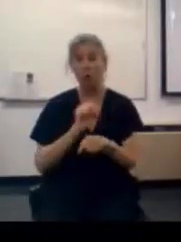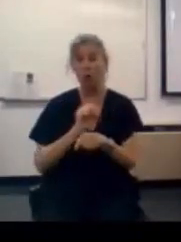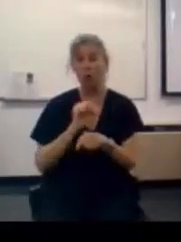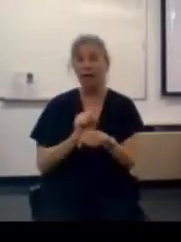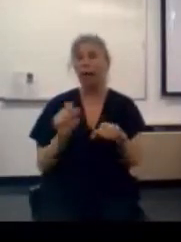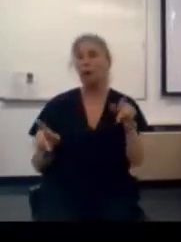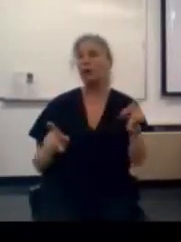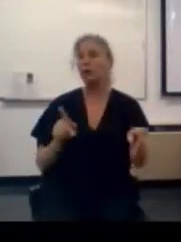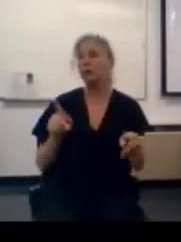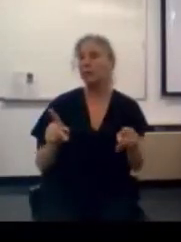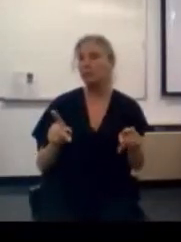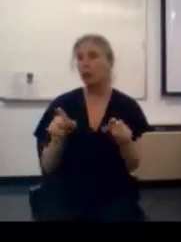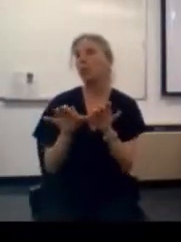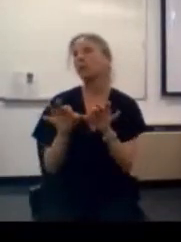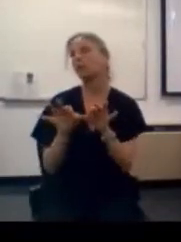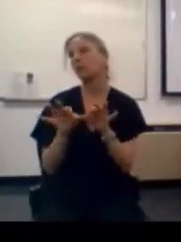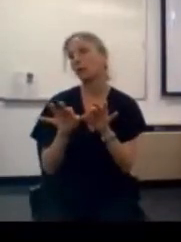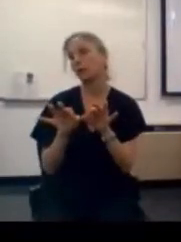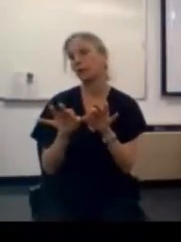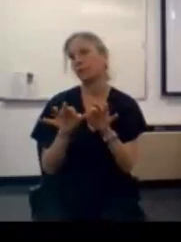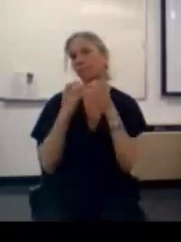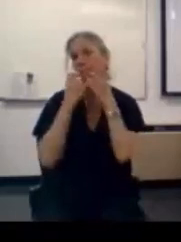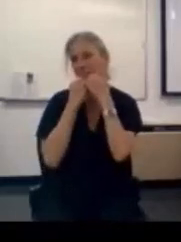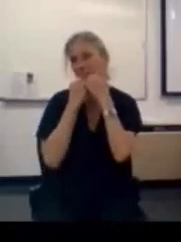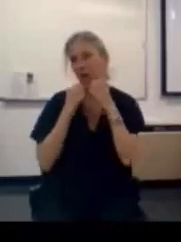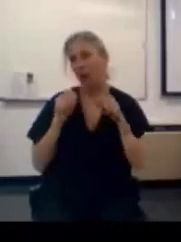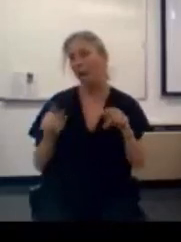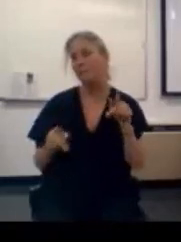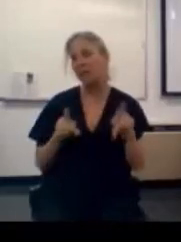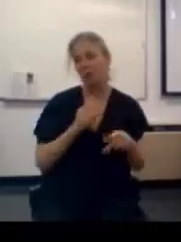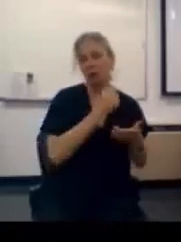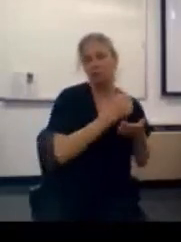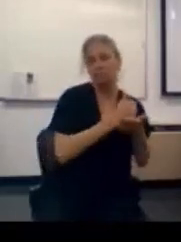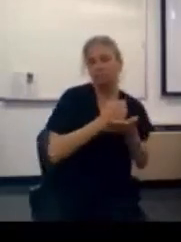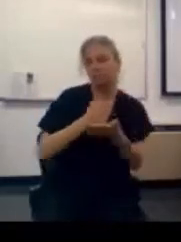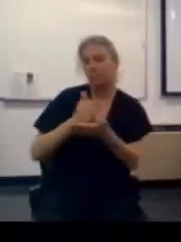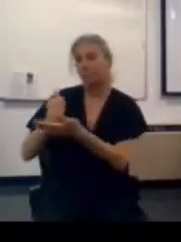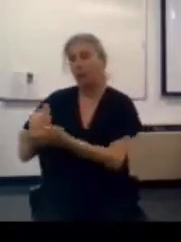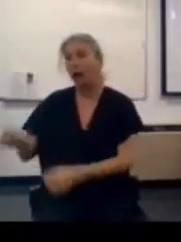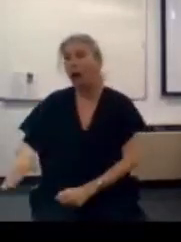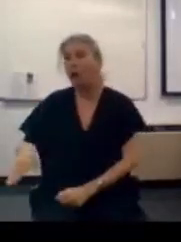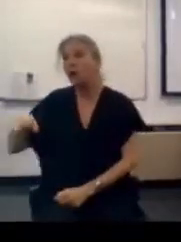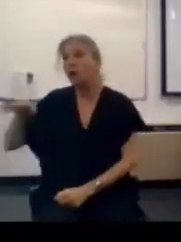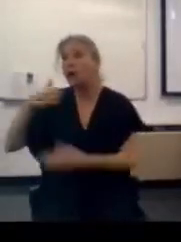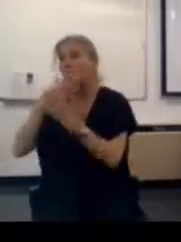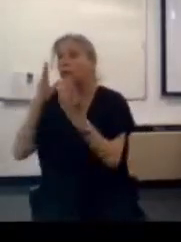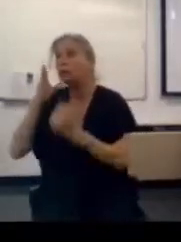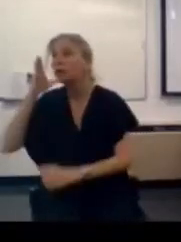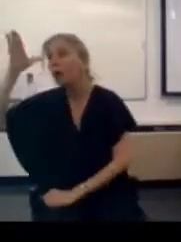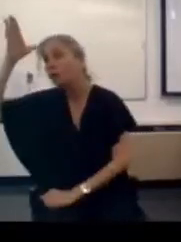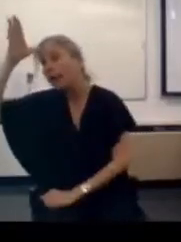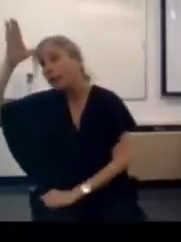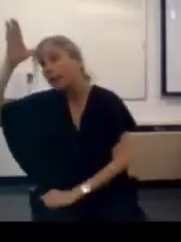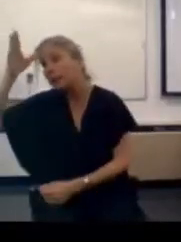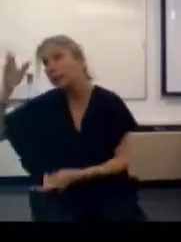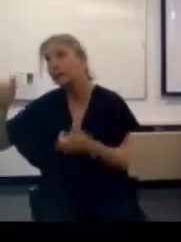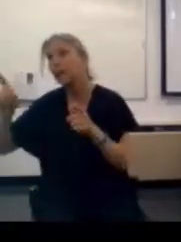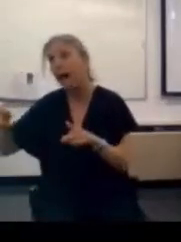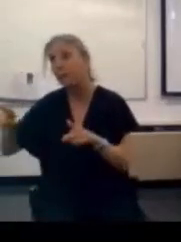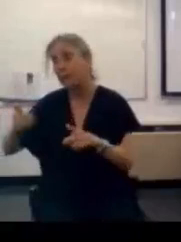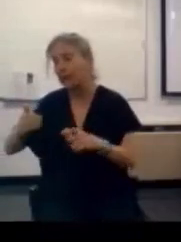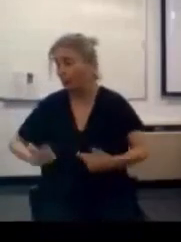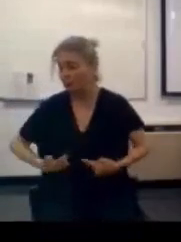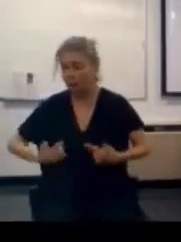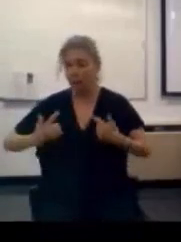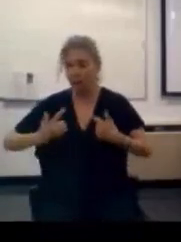a place where working with people was important to me. I was raised in orphanages, so